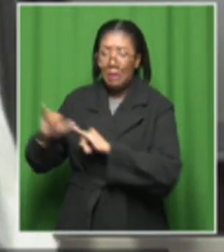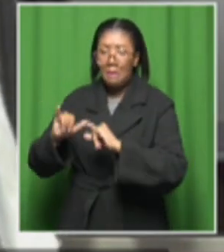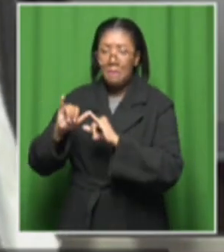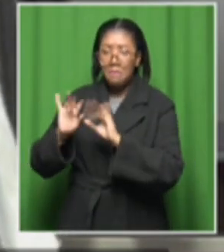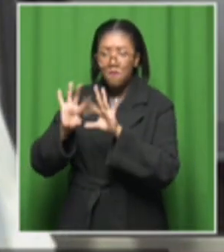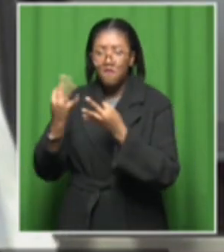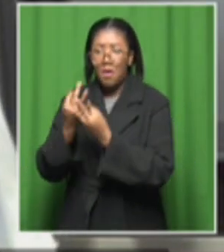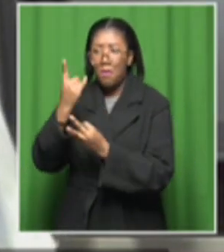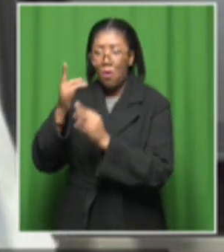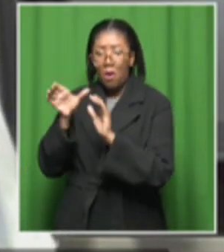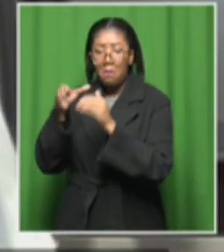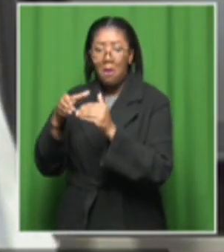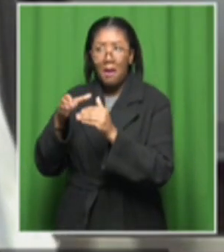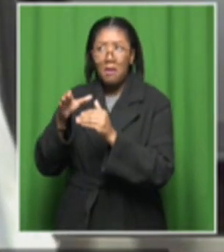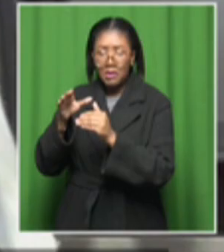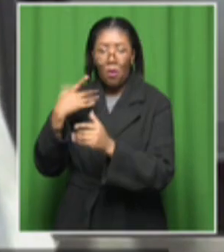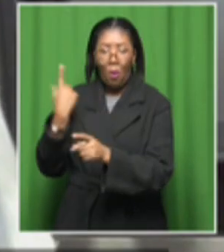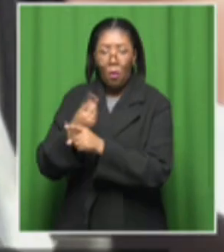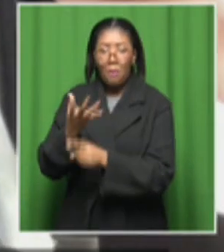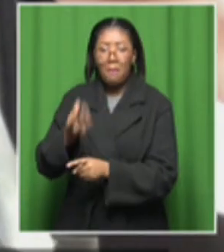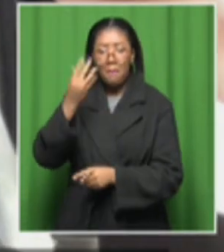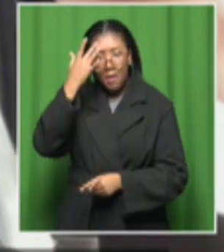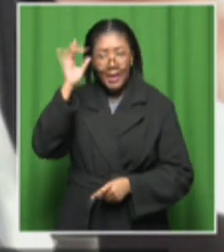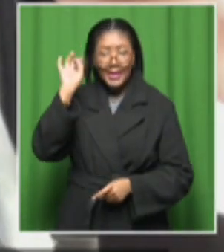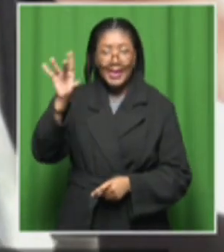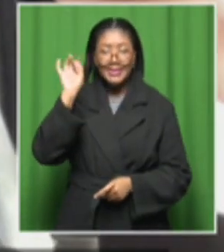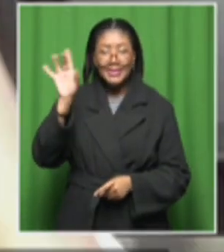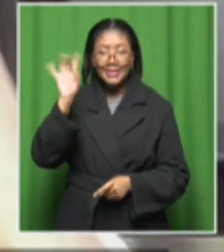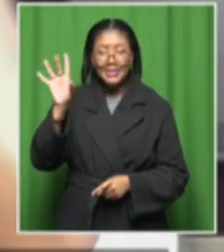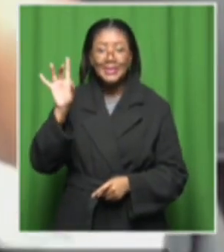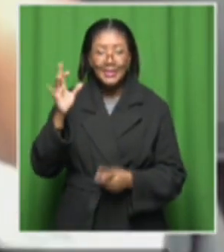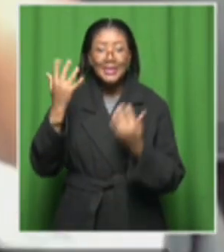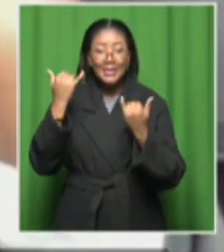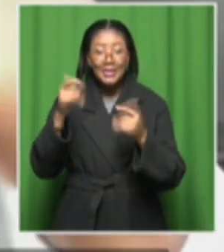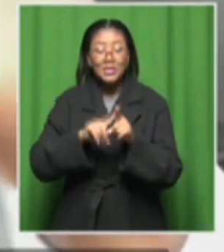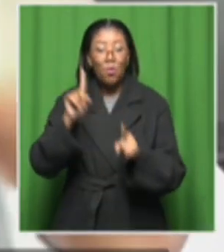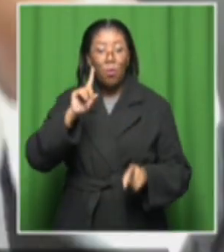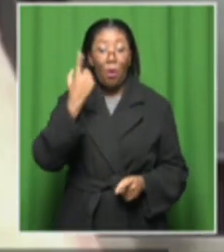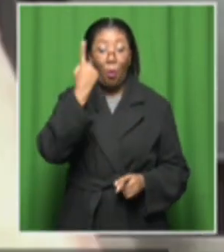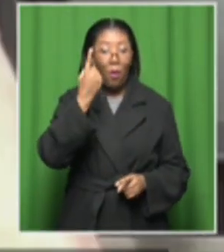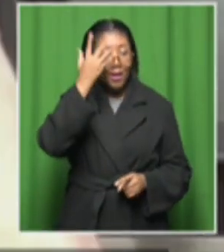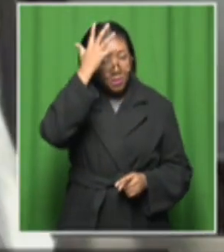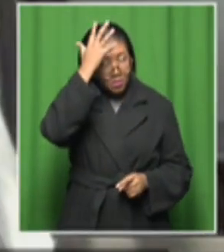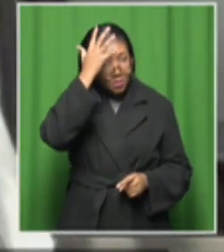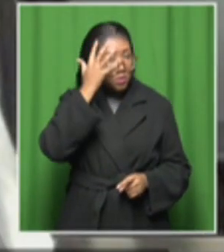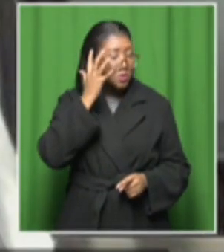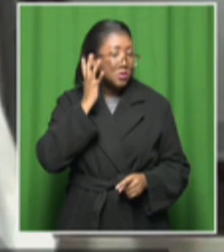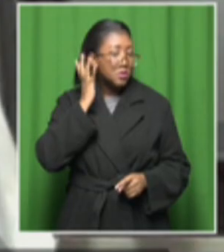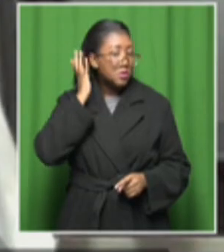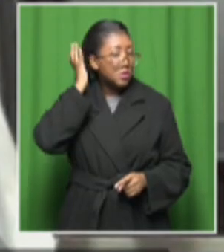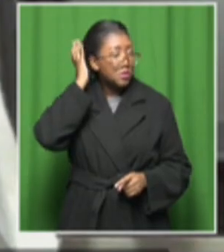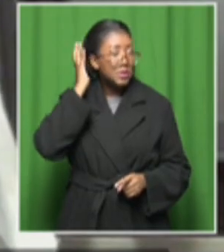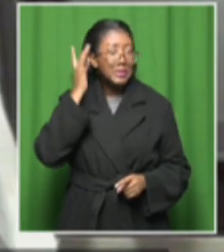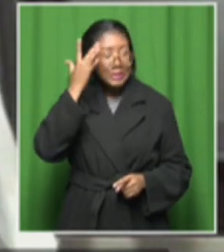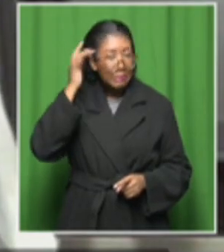And how it presents, usually, these patients present with what we call a unilateral headache, meaning one side of the face. That is, in